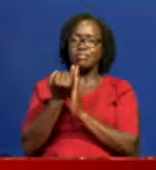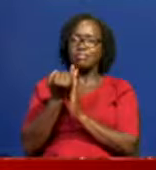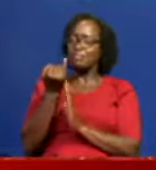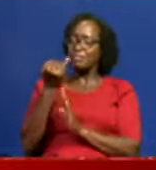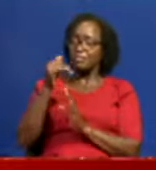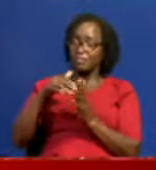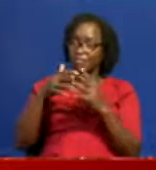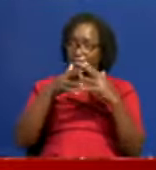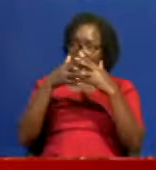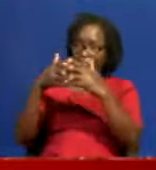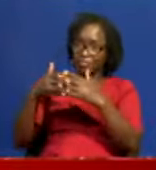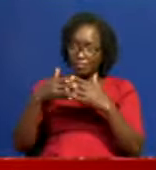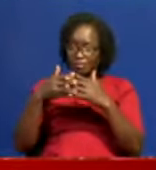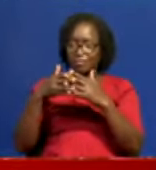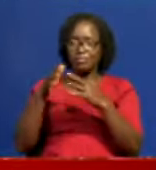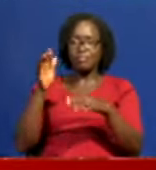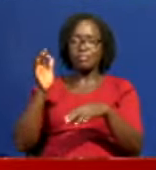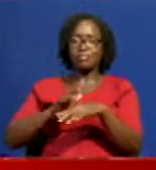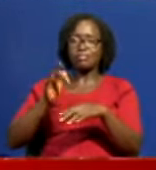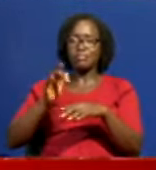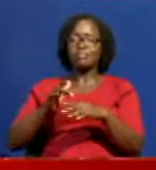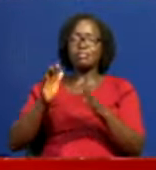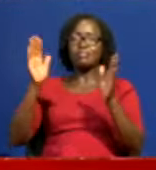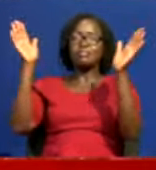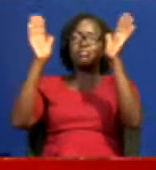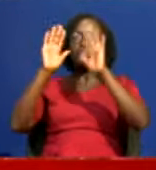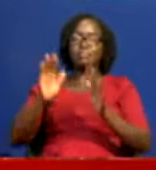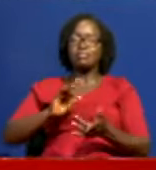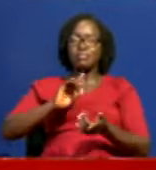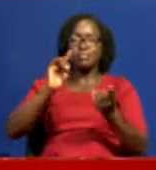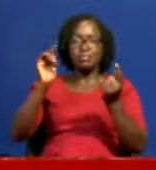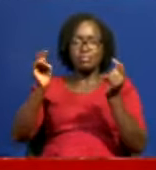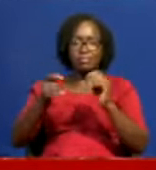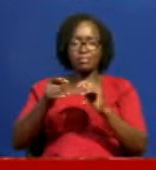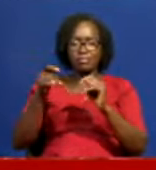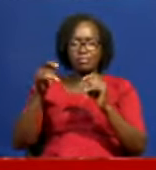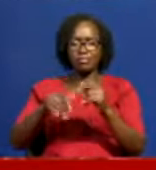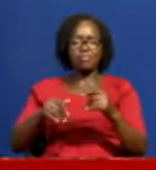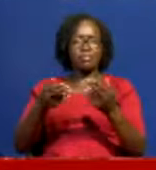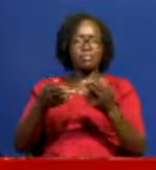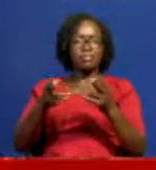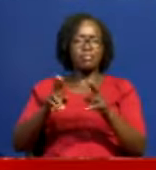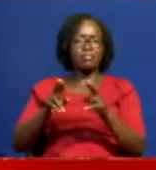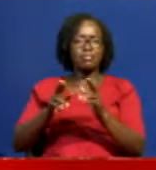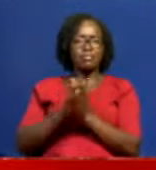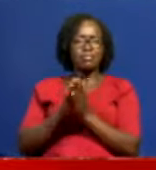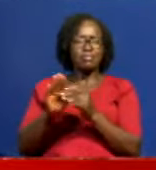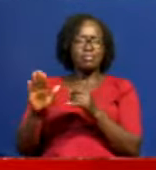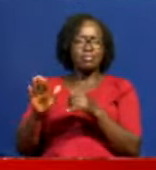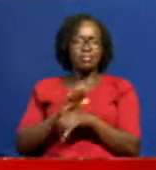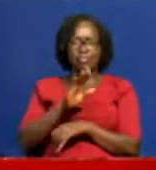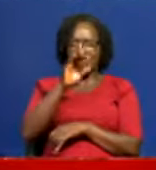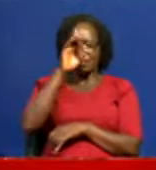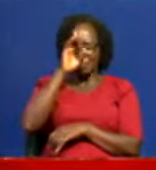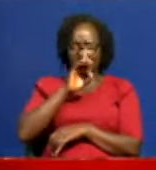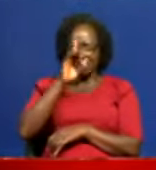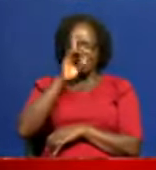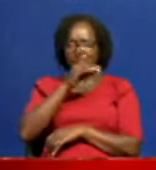the unfortunate effects of climate change that occasioned the most severe drought in 40